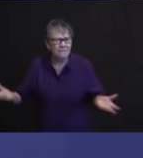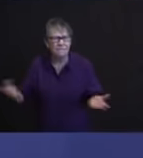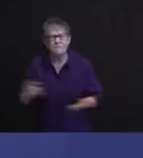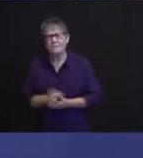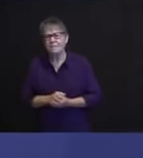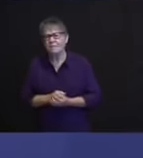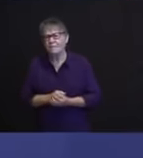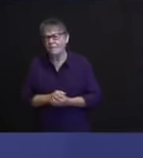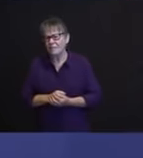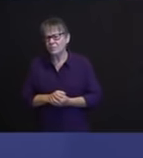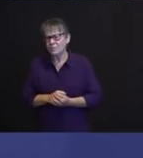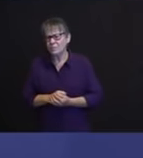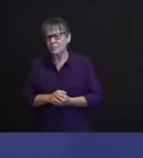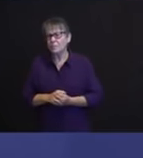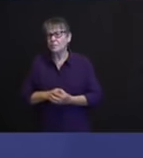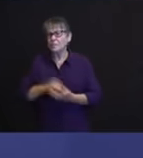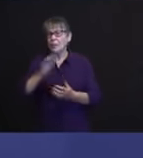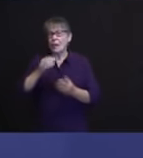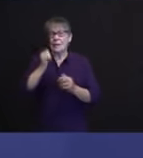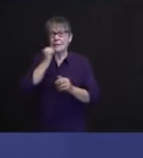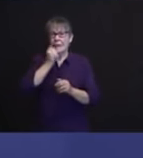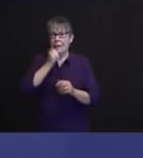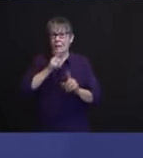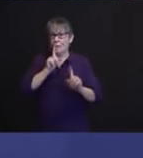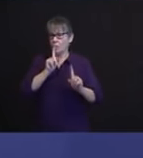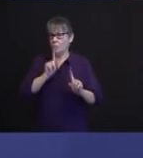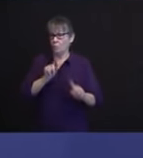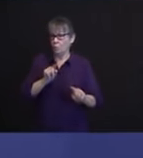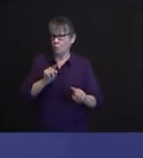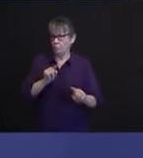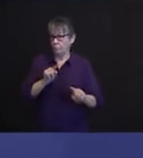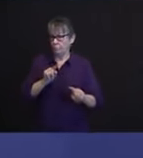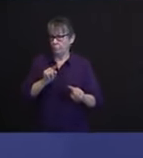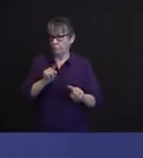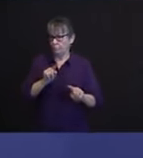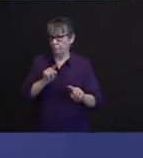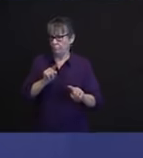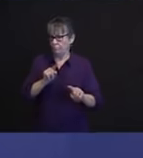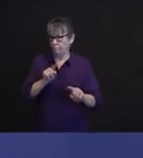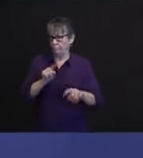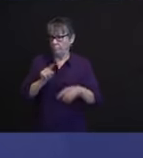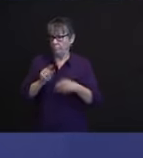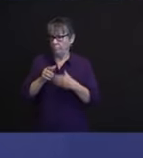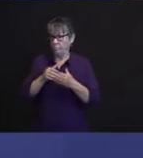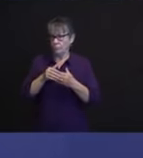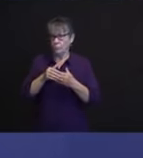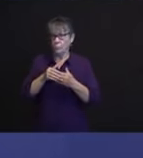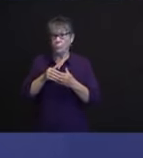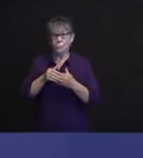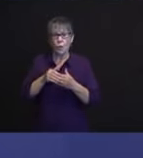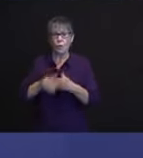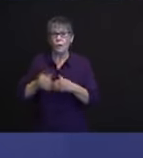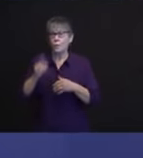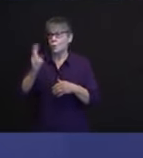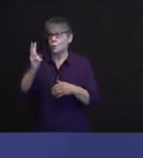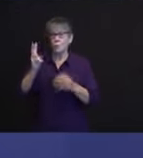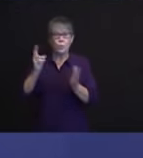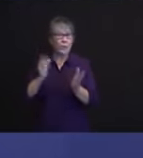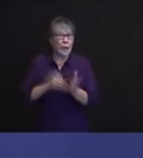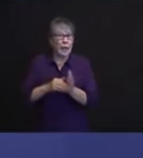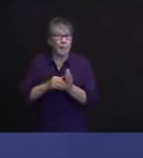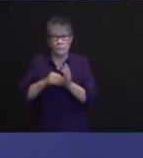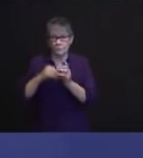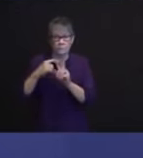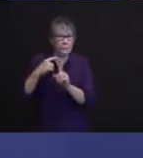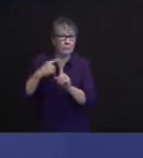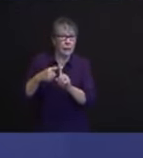2,961 hospitalizations of COVID-19 positive patients and persons under investigation last evening. There are 575